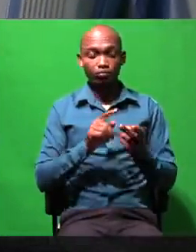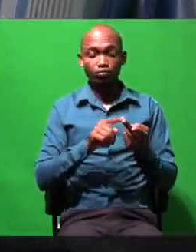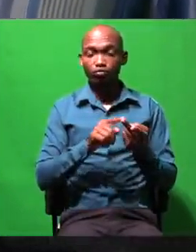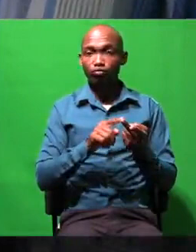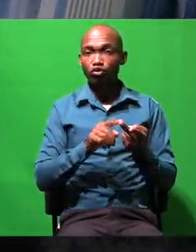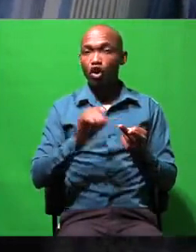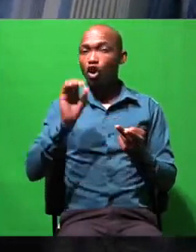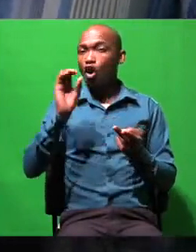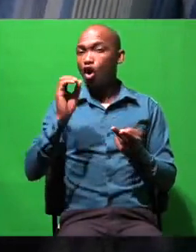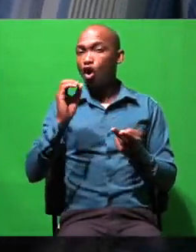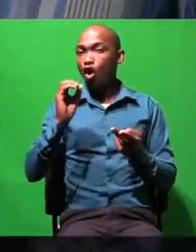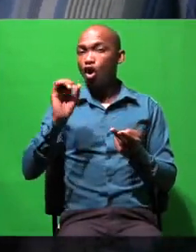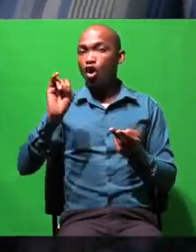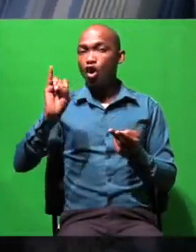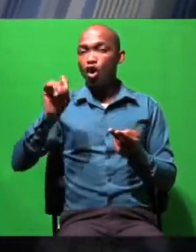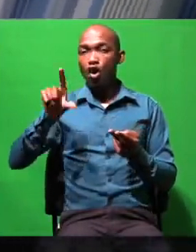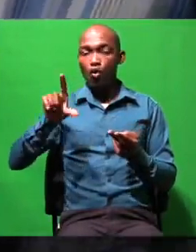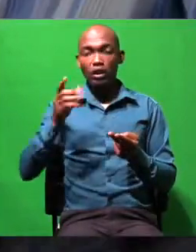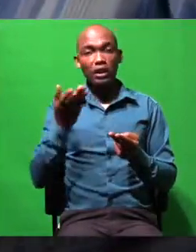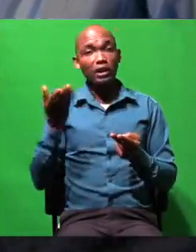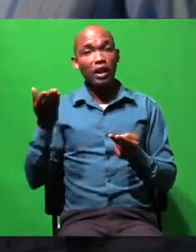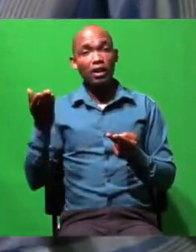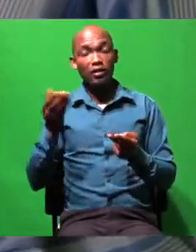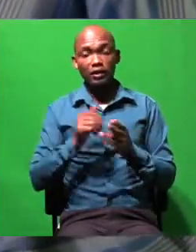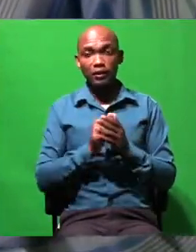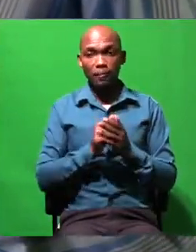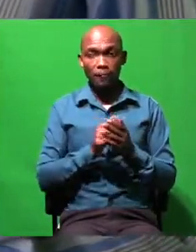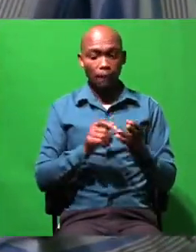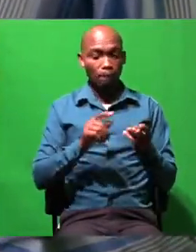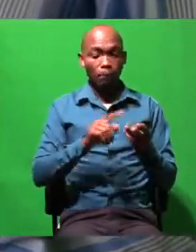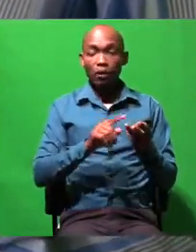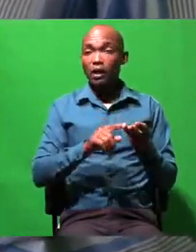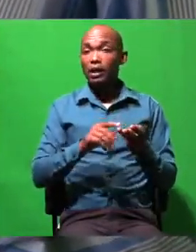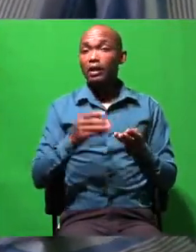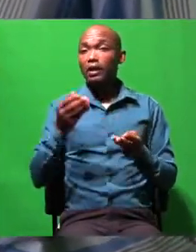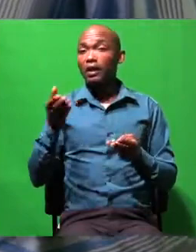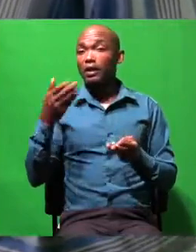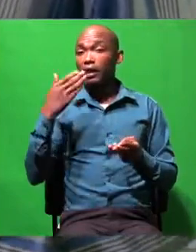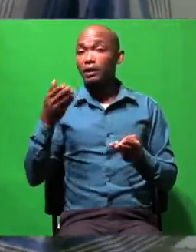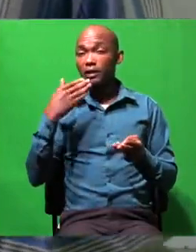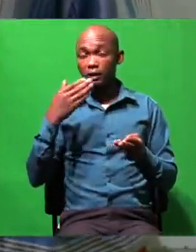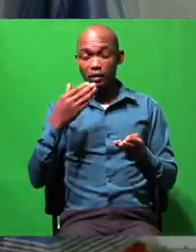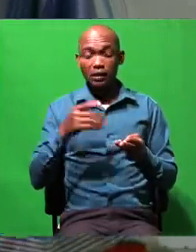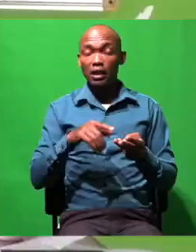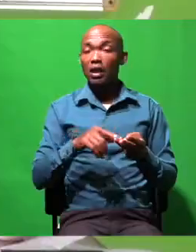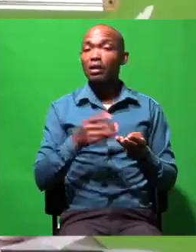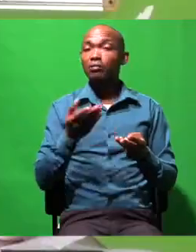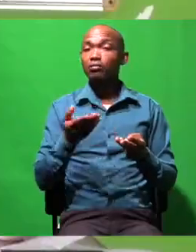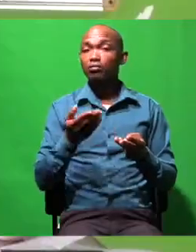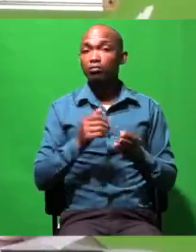oil, and others. And example of gases are